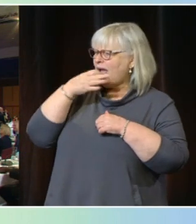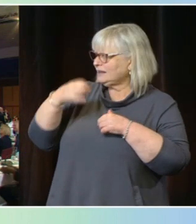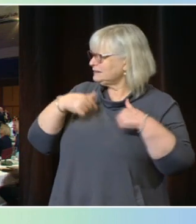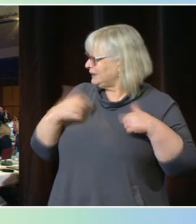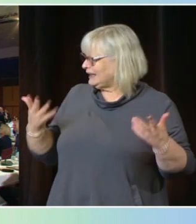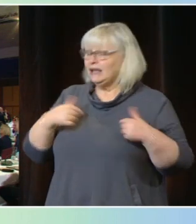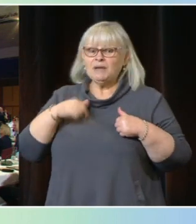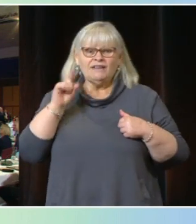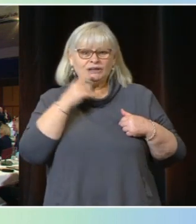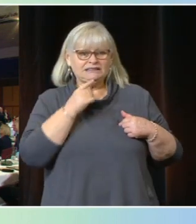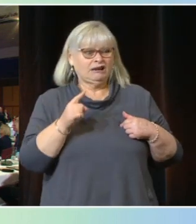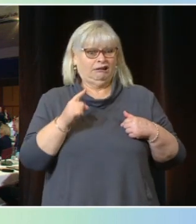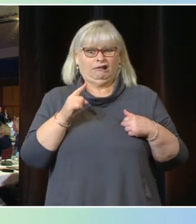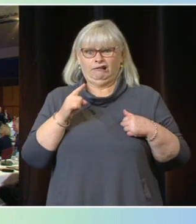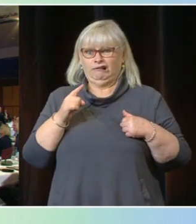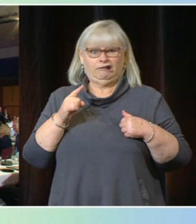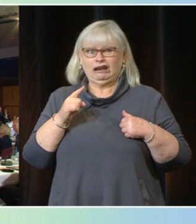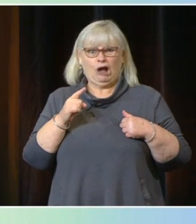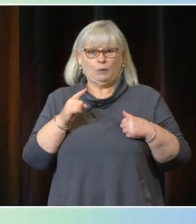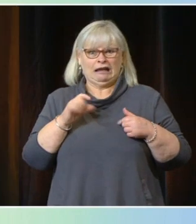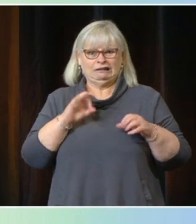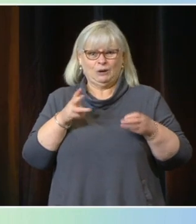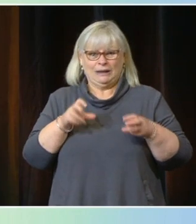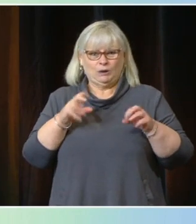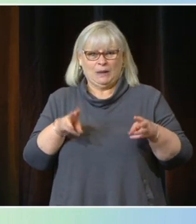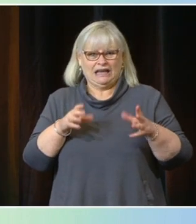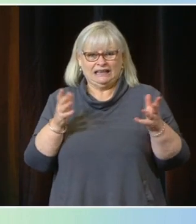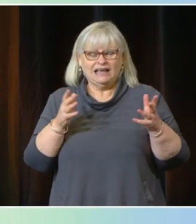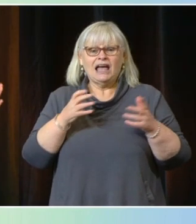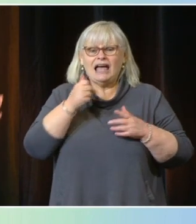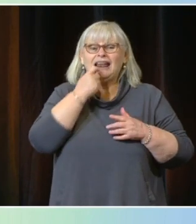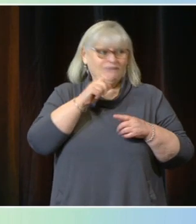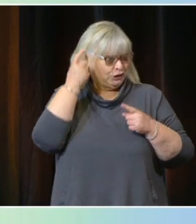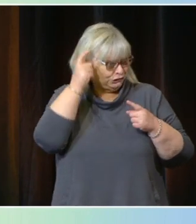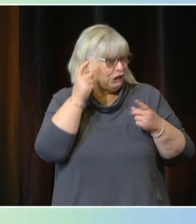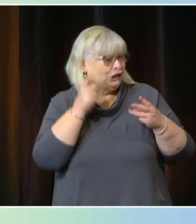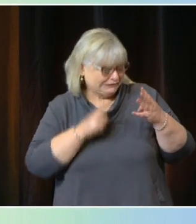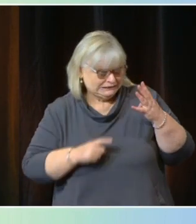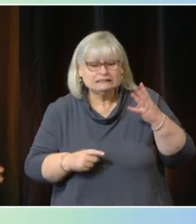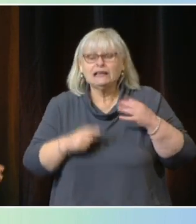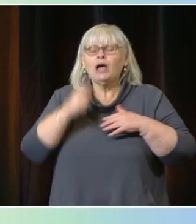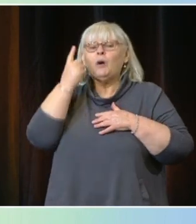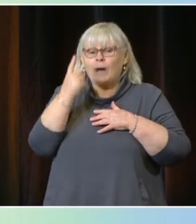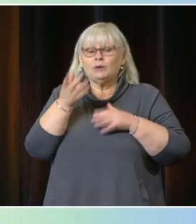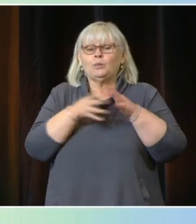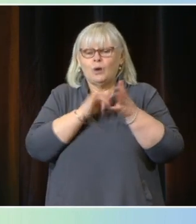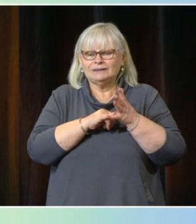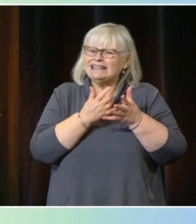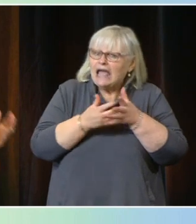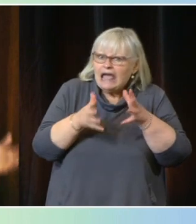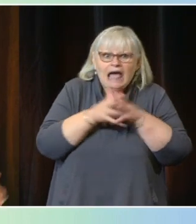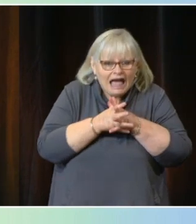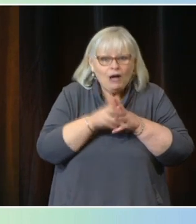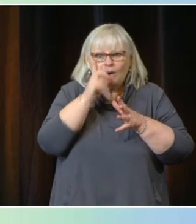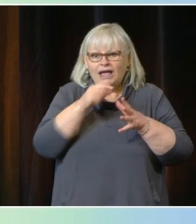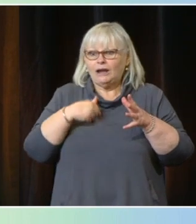my immediate reaction was awkwardly absolutely no way I had a couple of concerns obviously one of which was how on